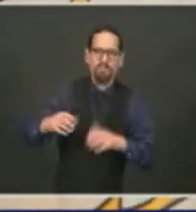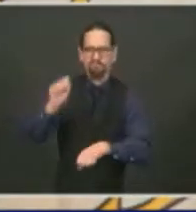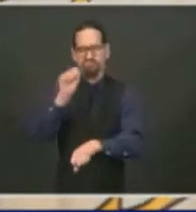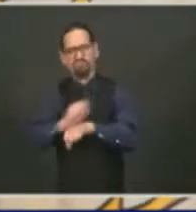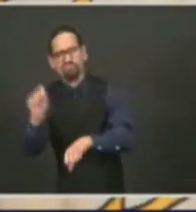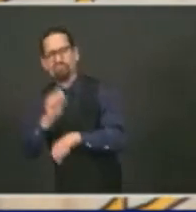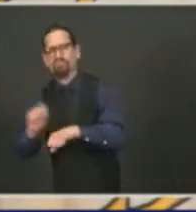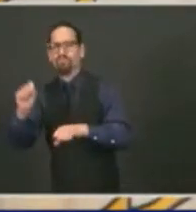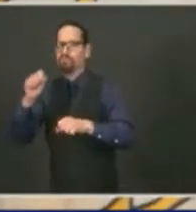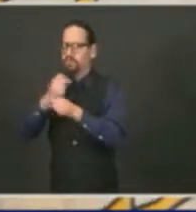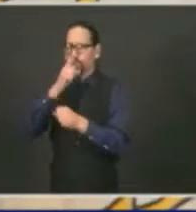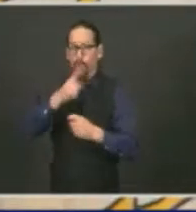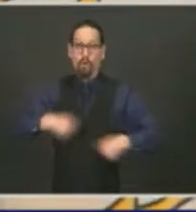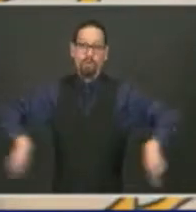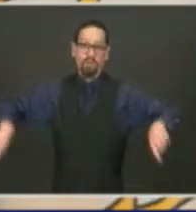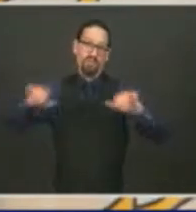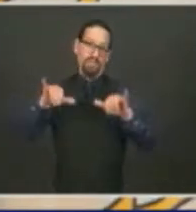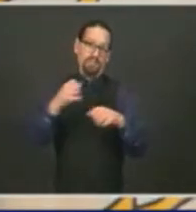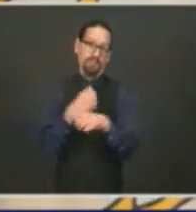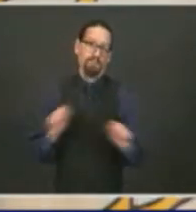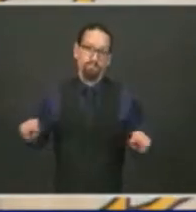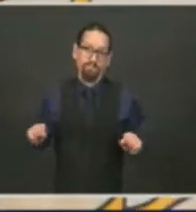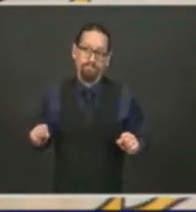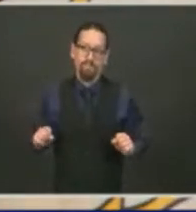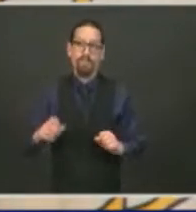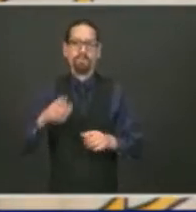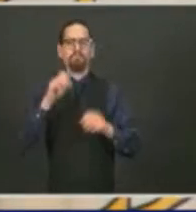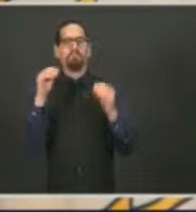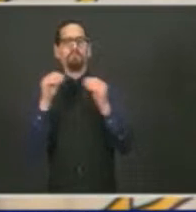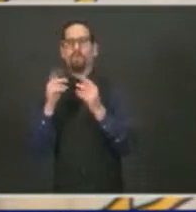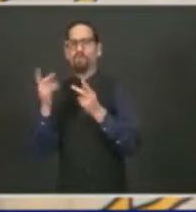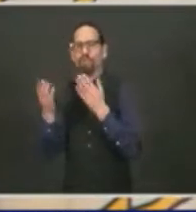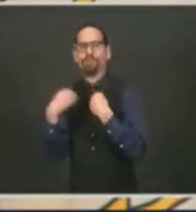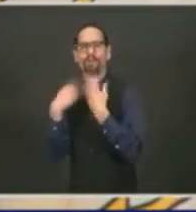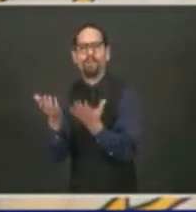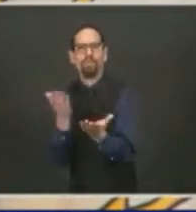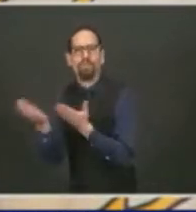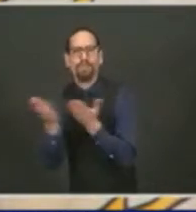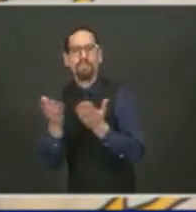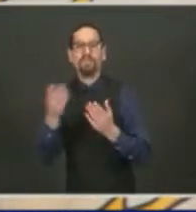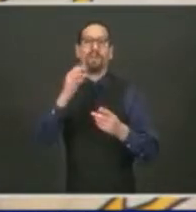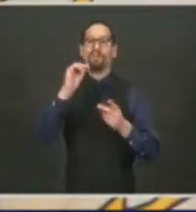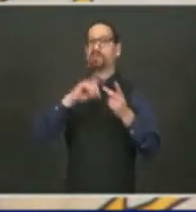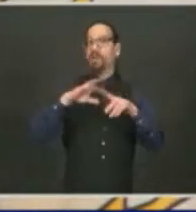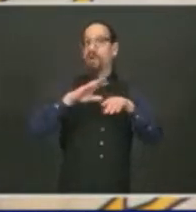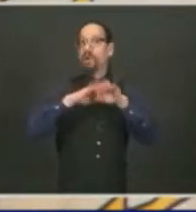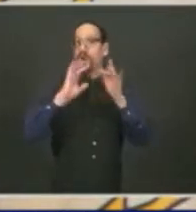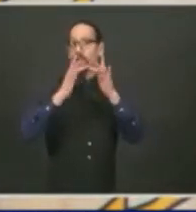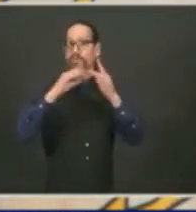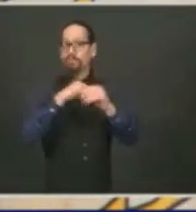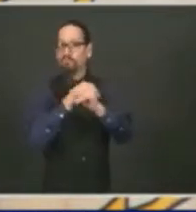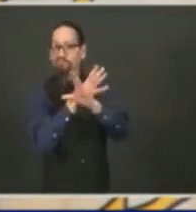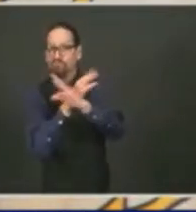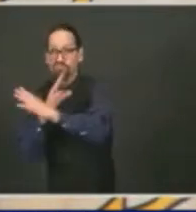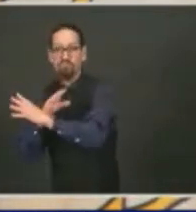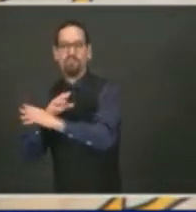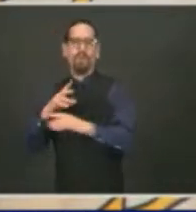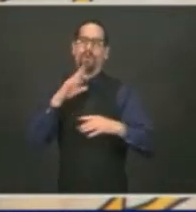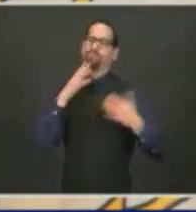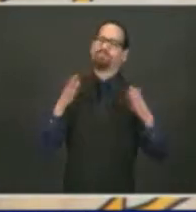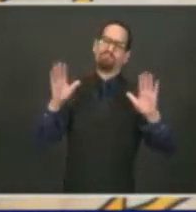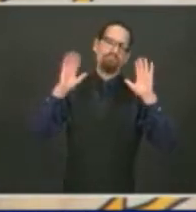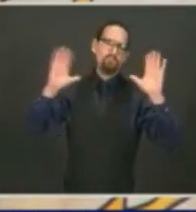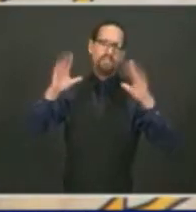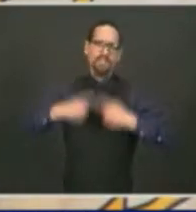More services, virtual services. I can't thank you guys enough. You've been outstanding